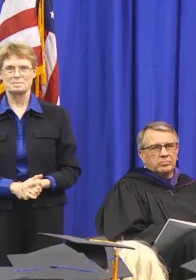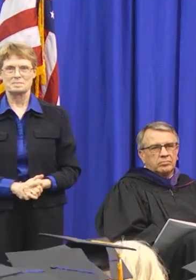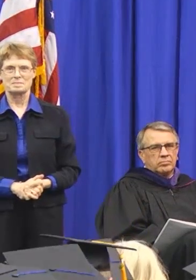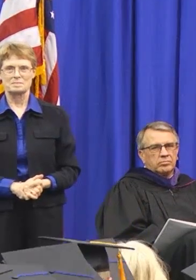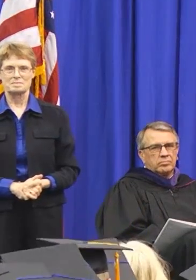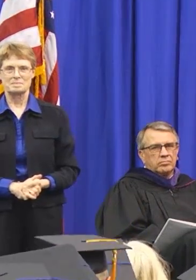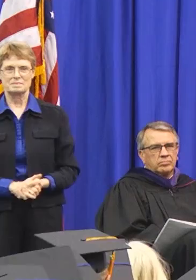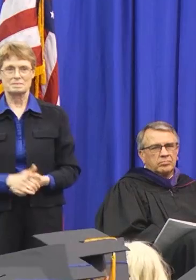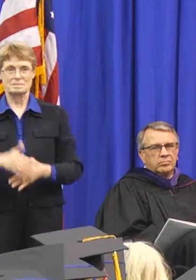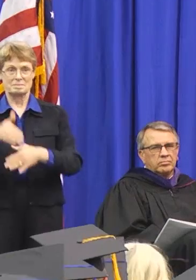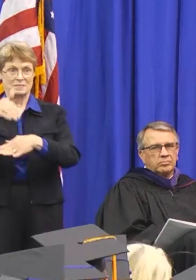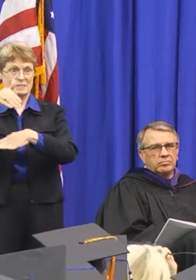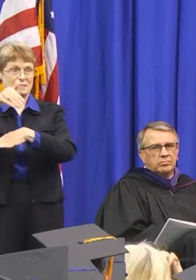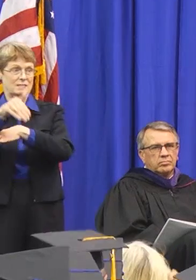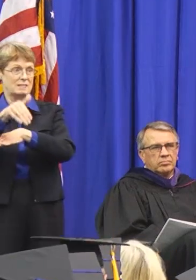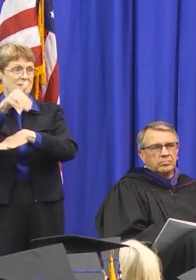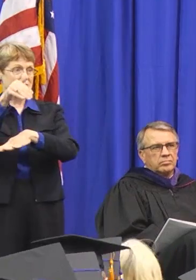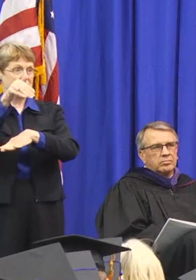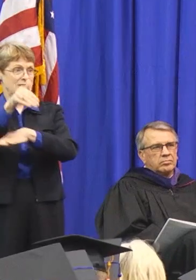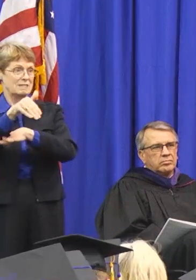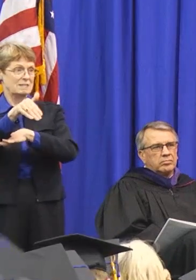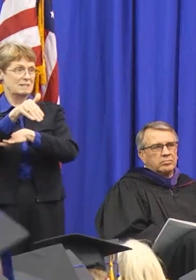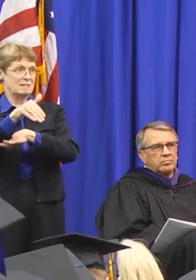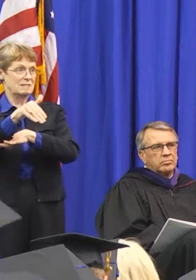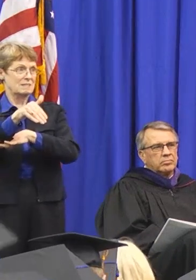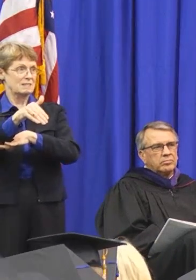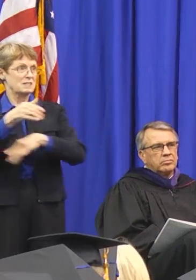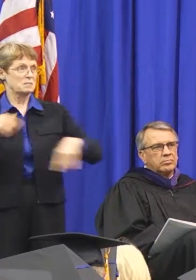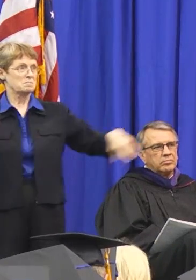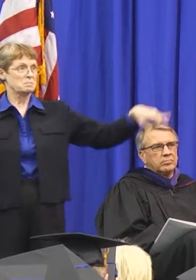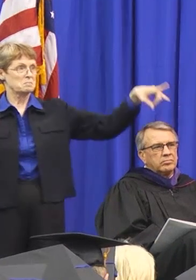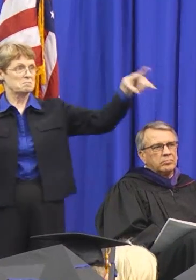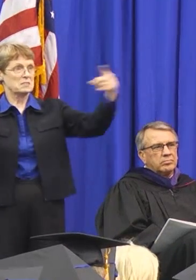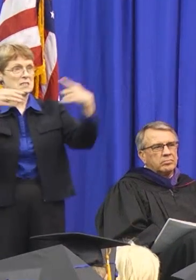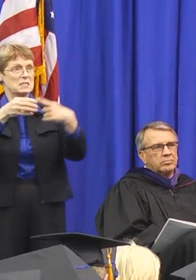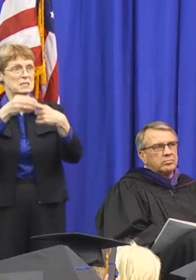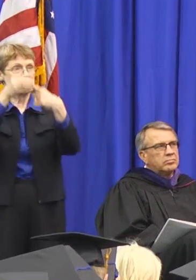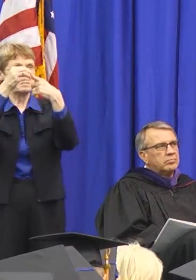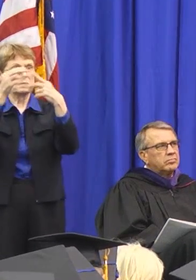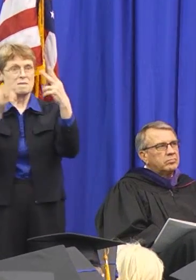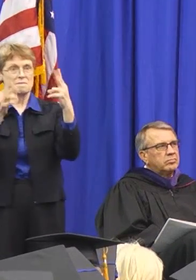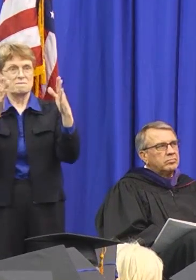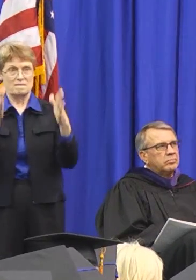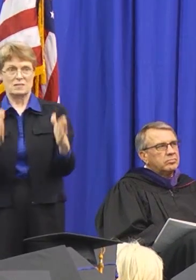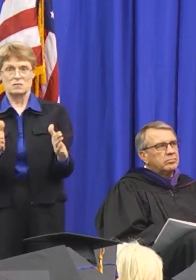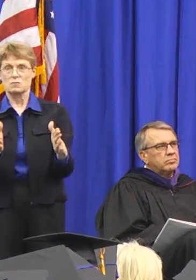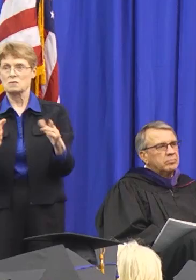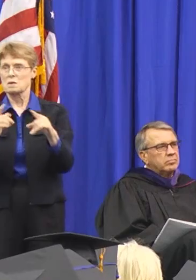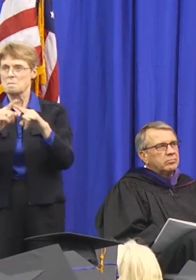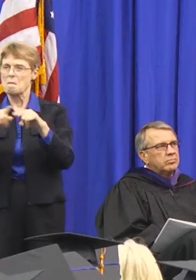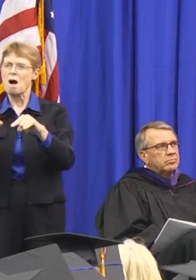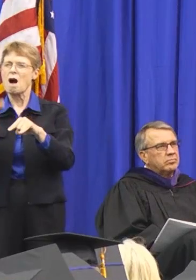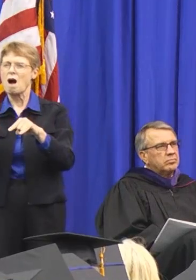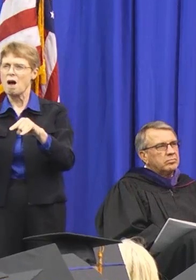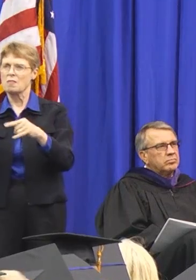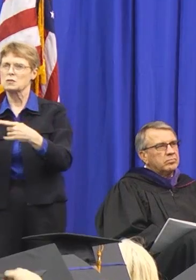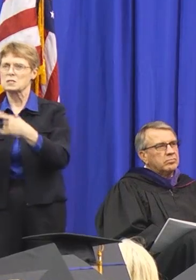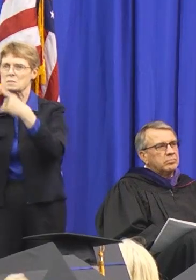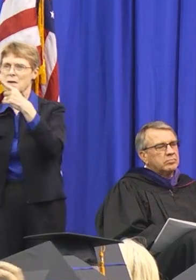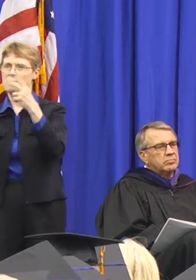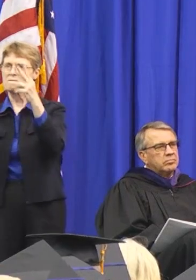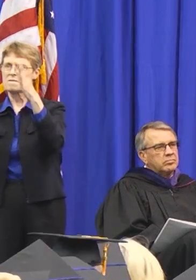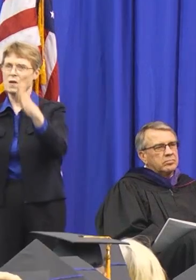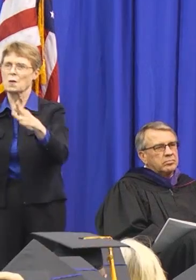This evening, everyone is a special guest, but we have some special guests that we would like